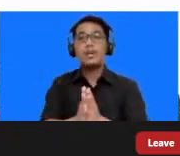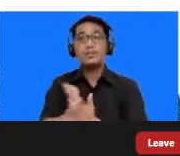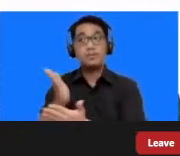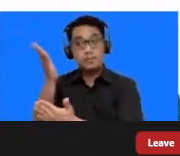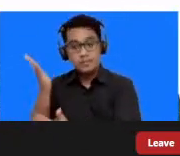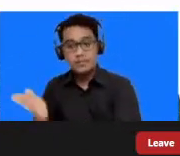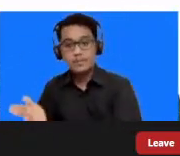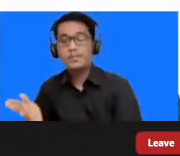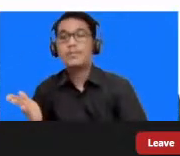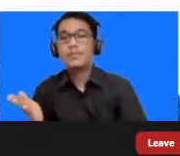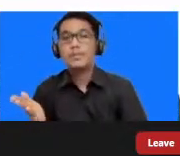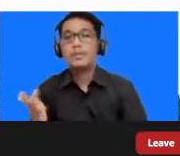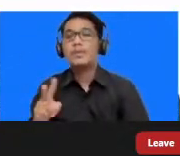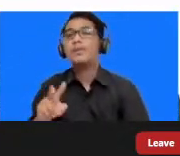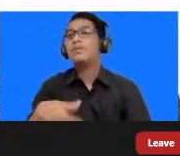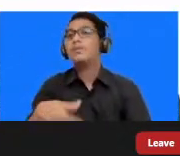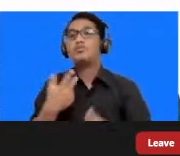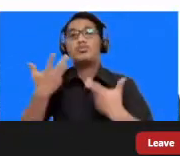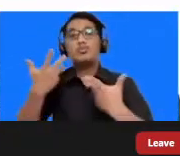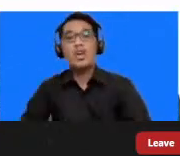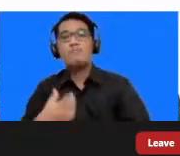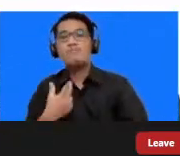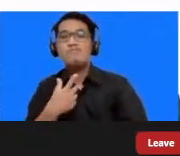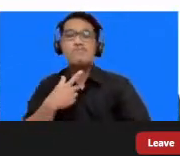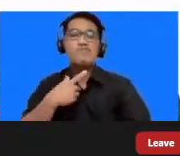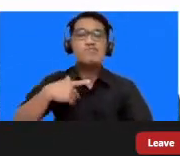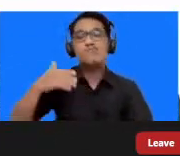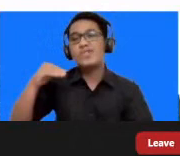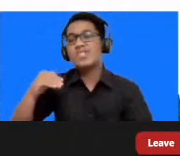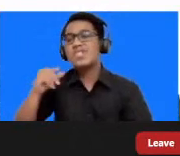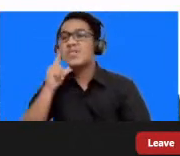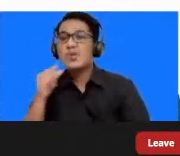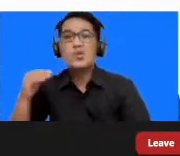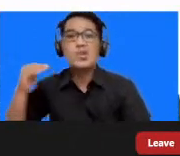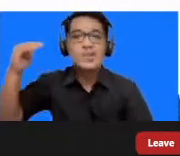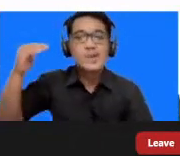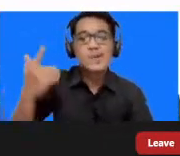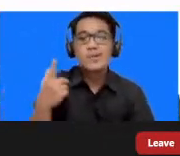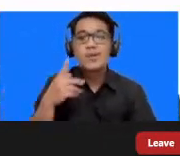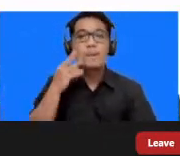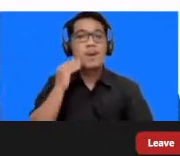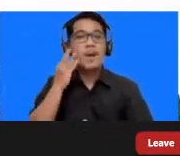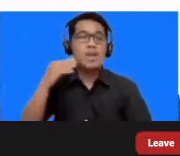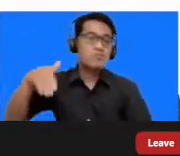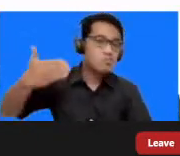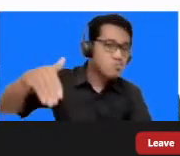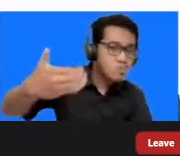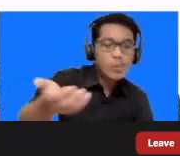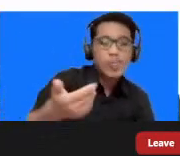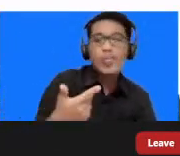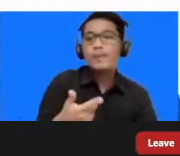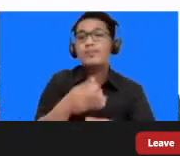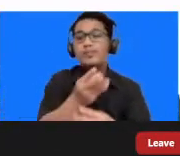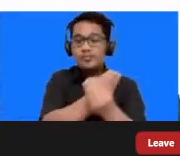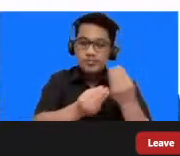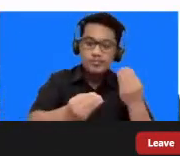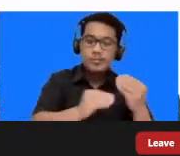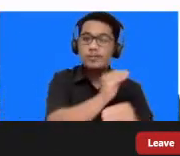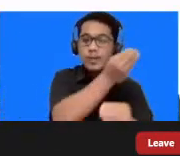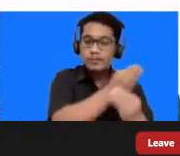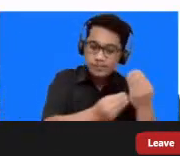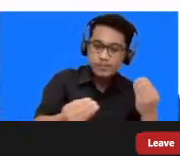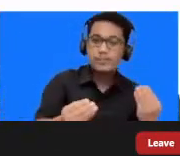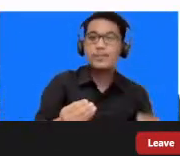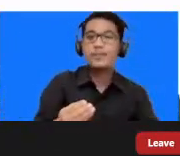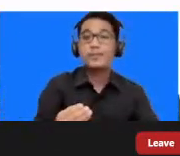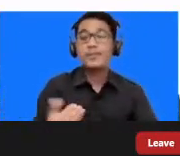over 25 years of field experience in combating disasters. Under his leadership, the organization has won the United Nations Public Service Award